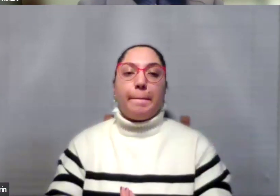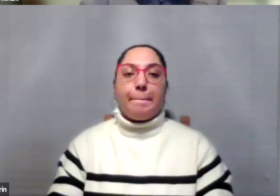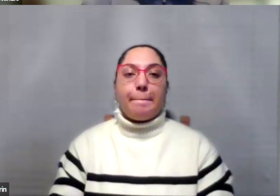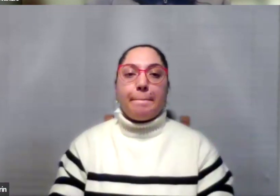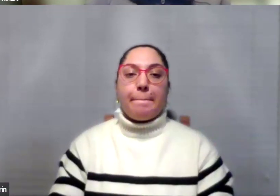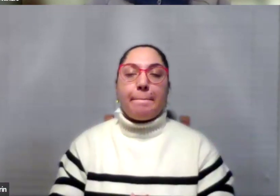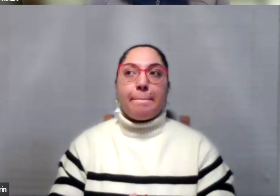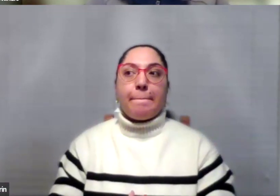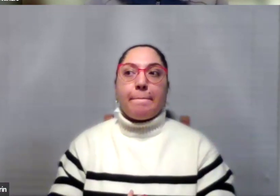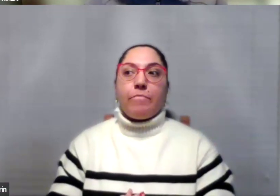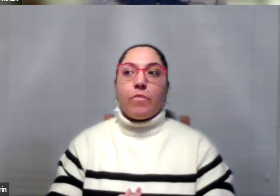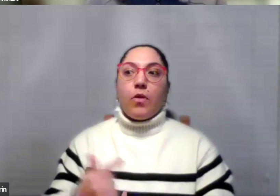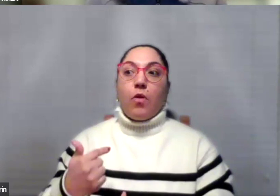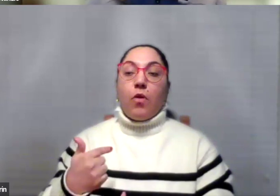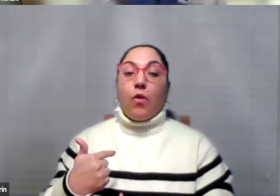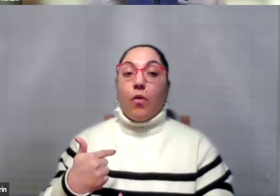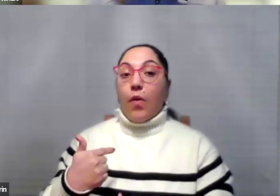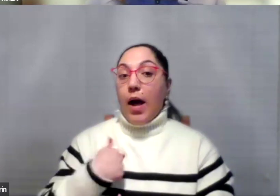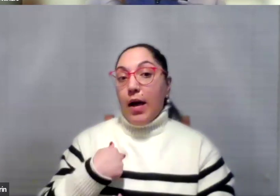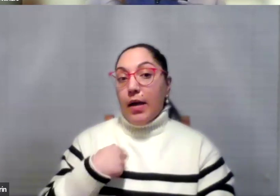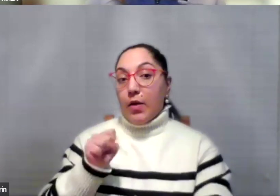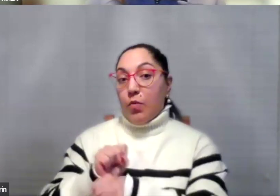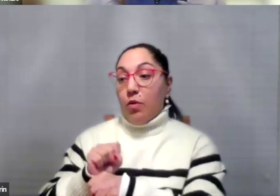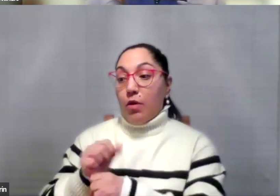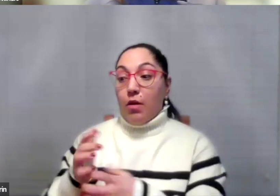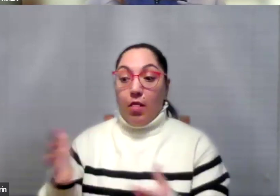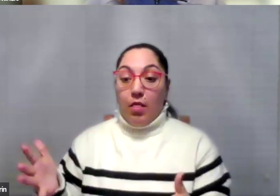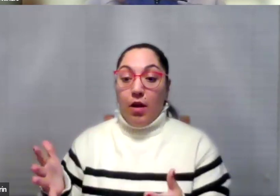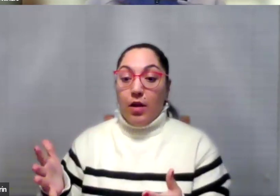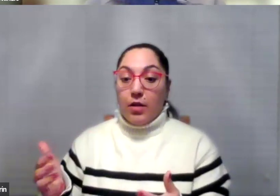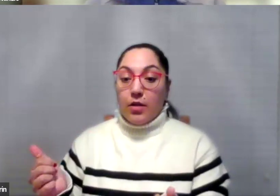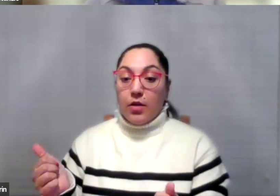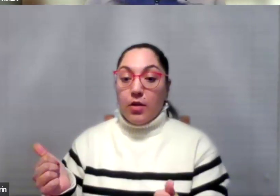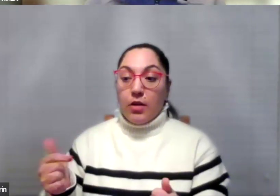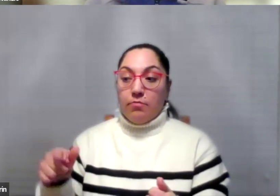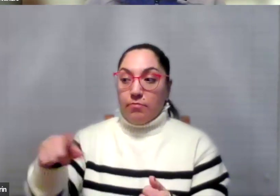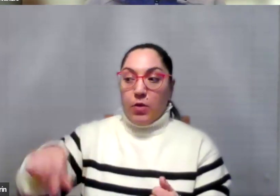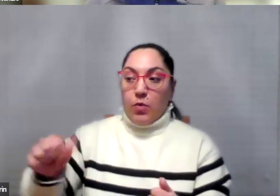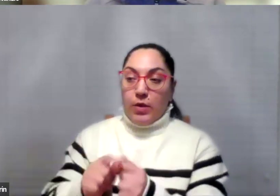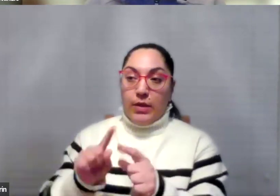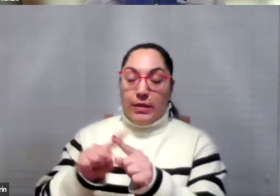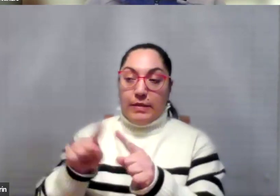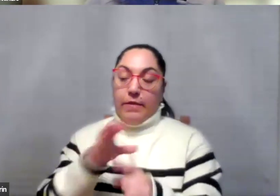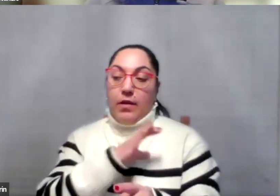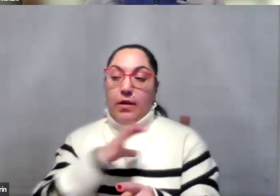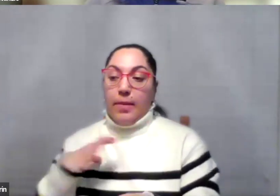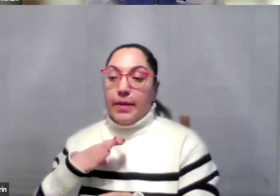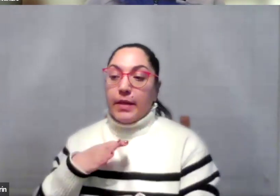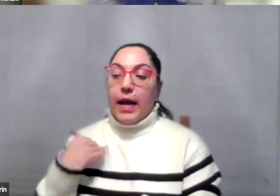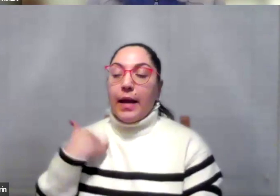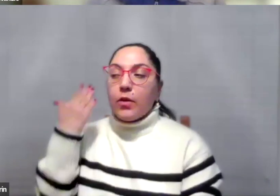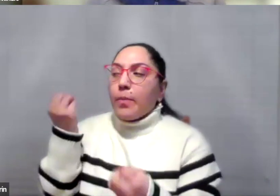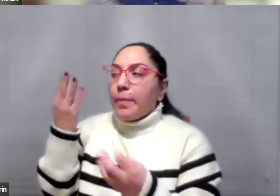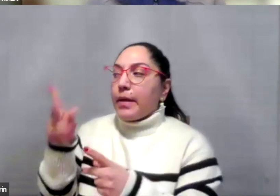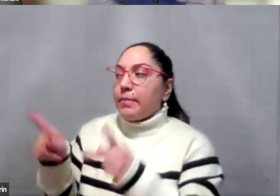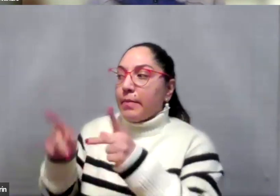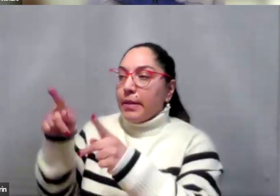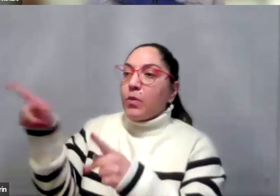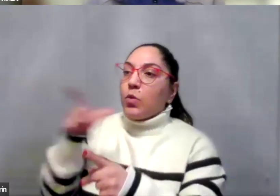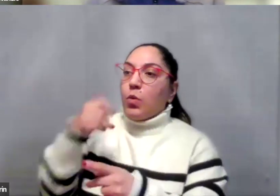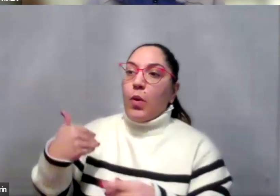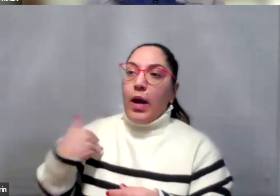I work a lot with, I sometimes sit on a variety of committees. I know sometimes individuals who have autism and are